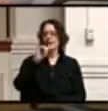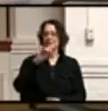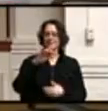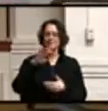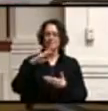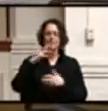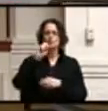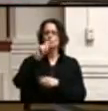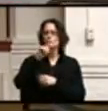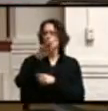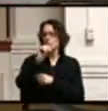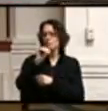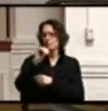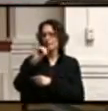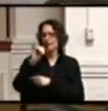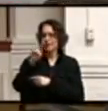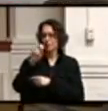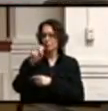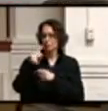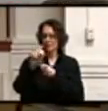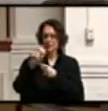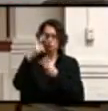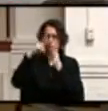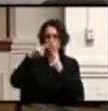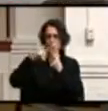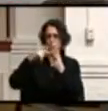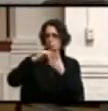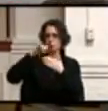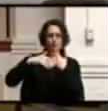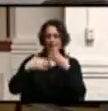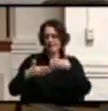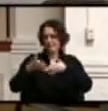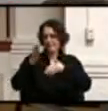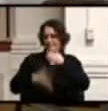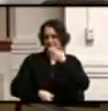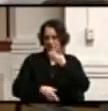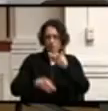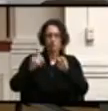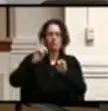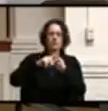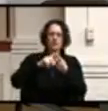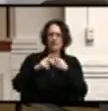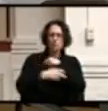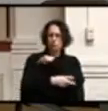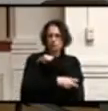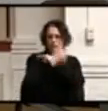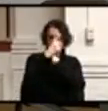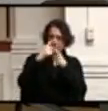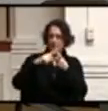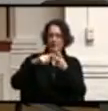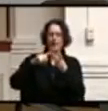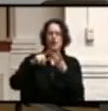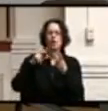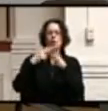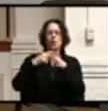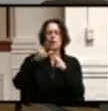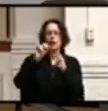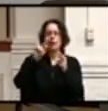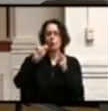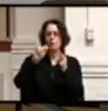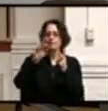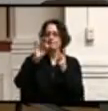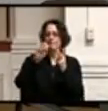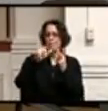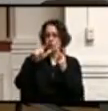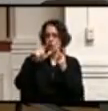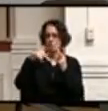Road Bridge, and the other one is an outfall pipe at the wastewater treatment plant that was damaged. The outfall pipe is the